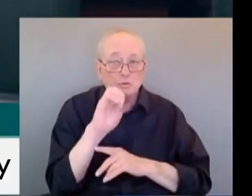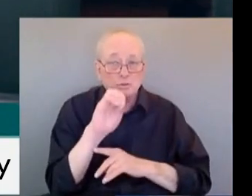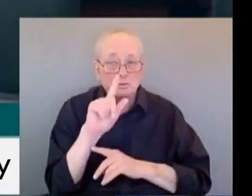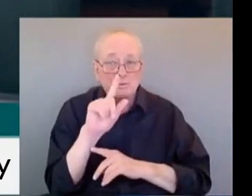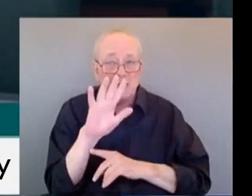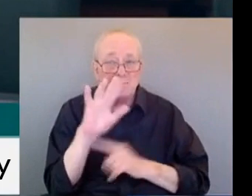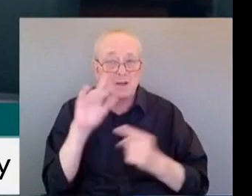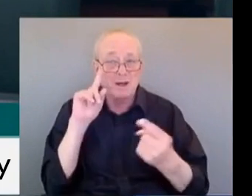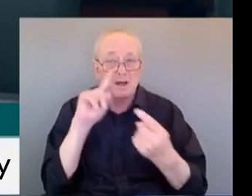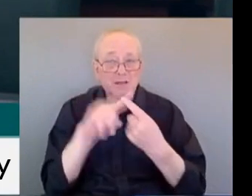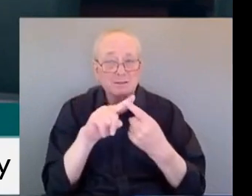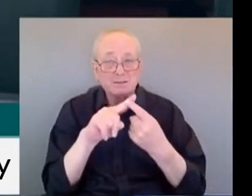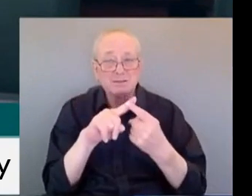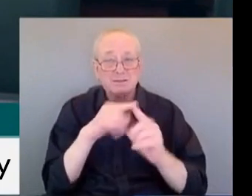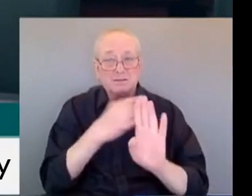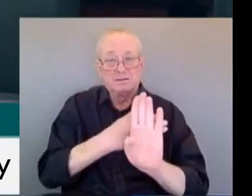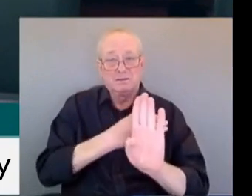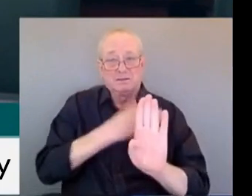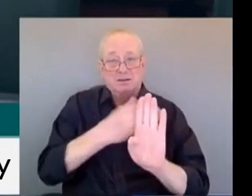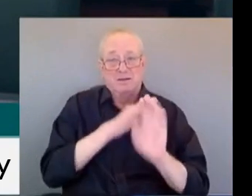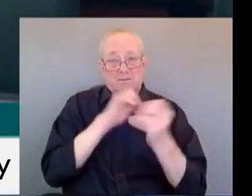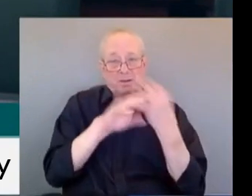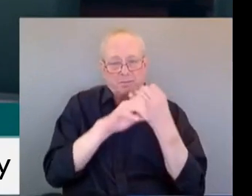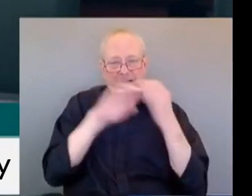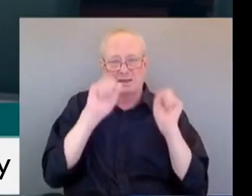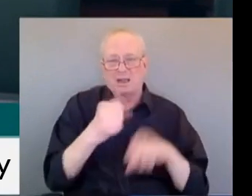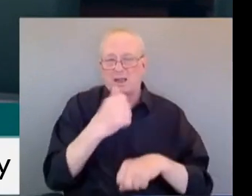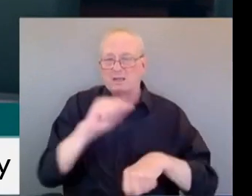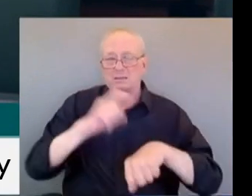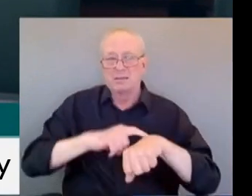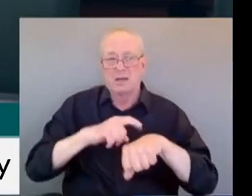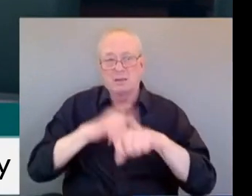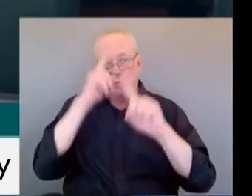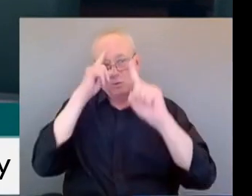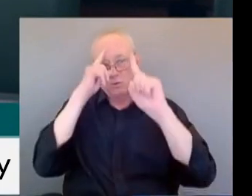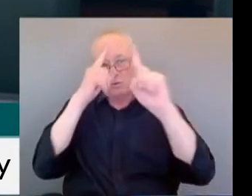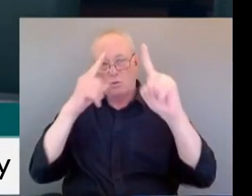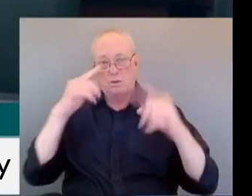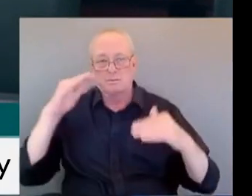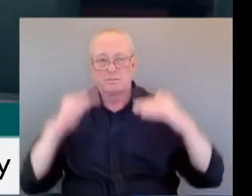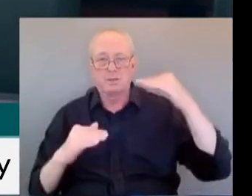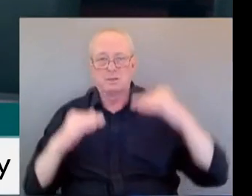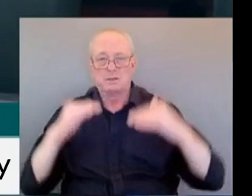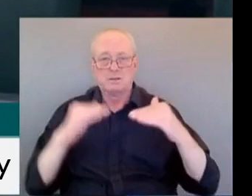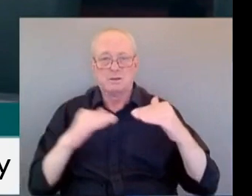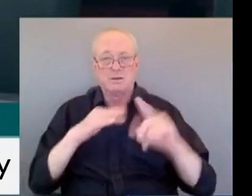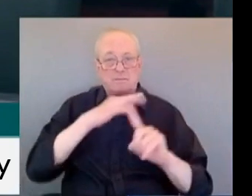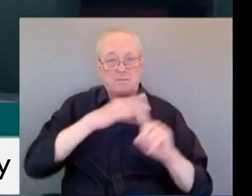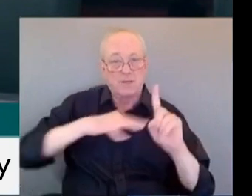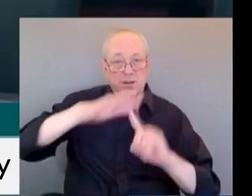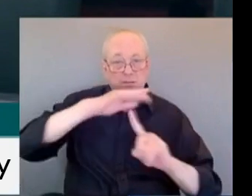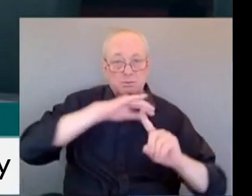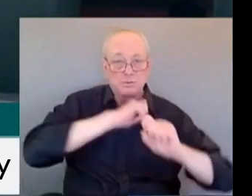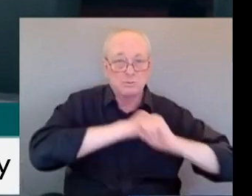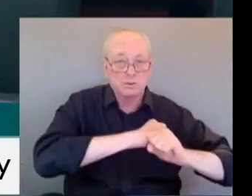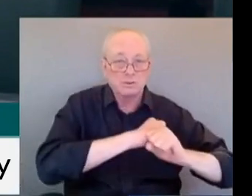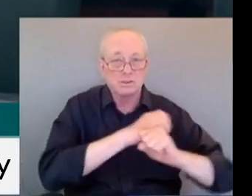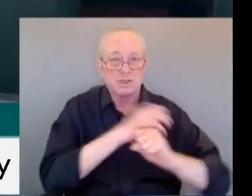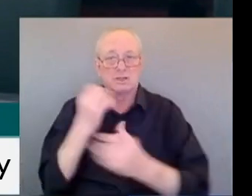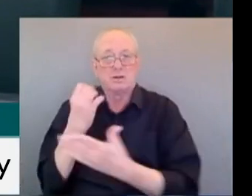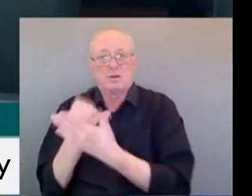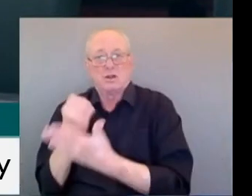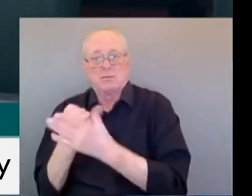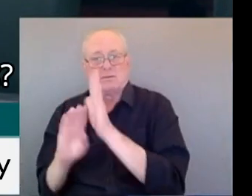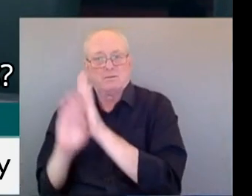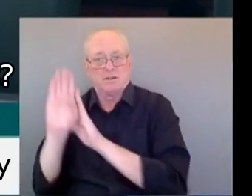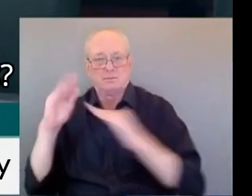balance, of course, economic development and environmental protections, and that does include caribou habitat. We take all the feedback from the task forces, and